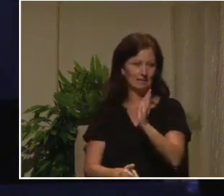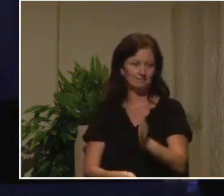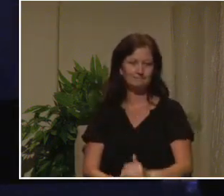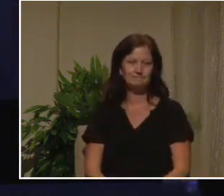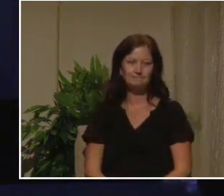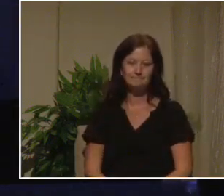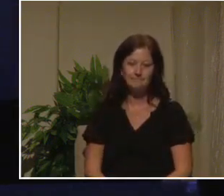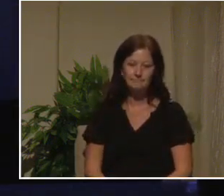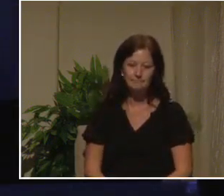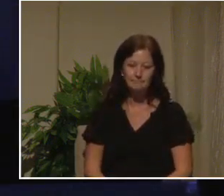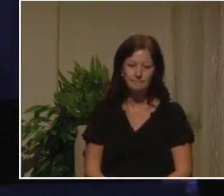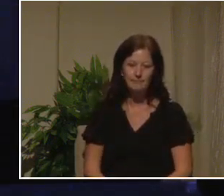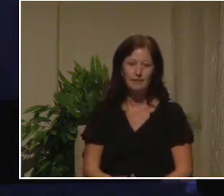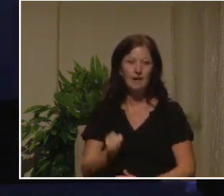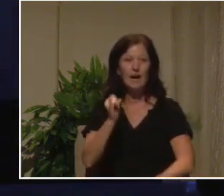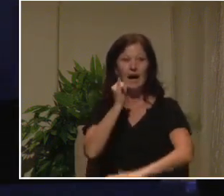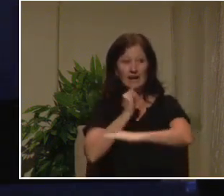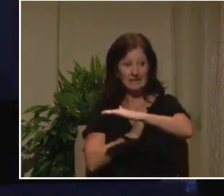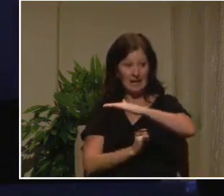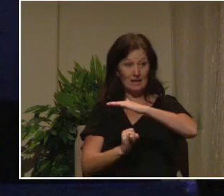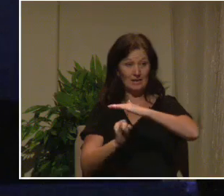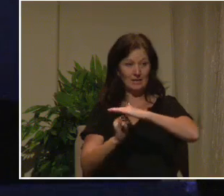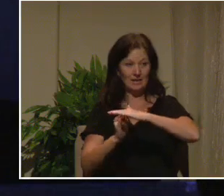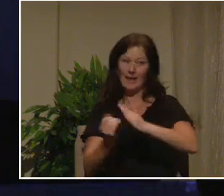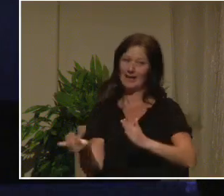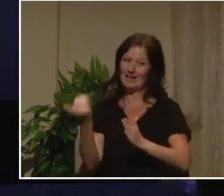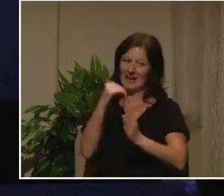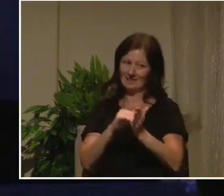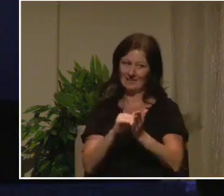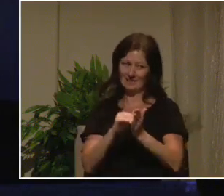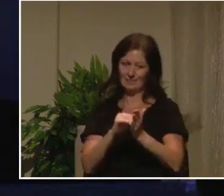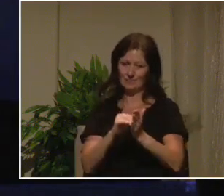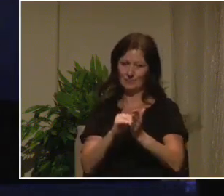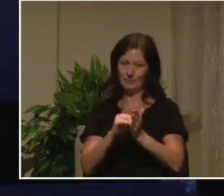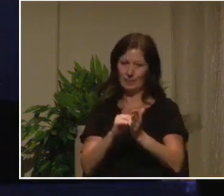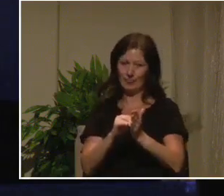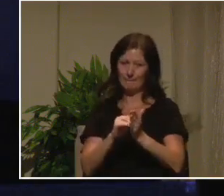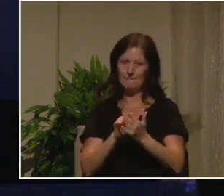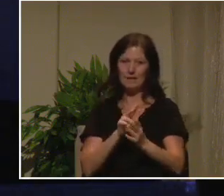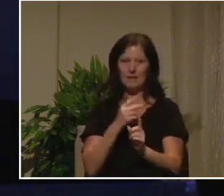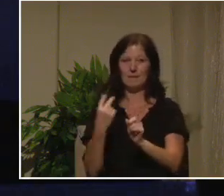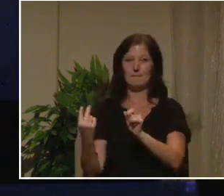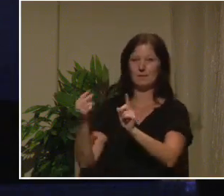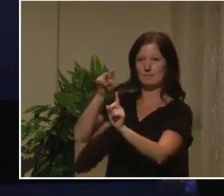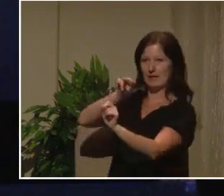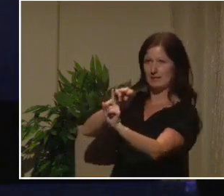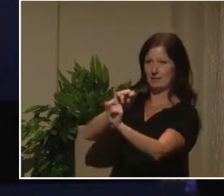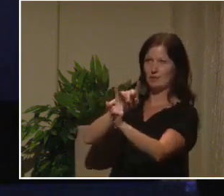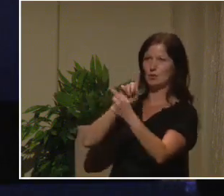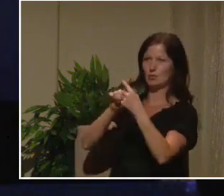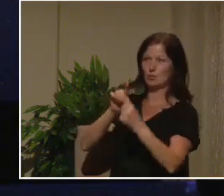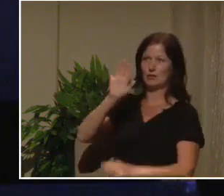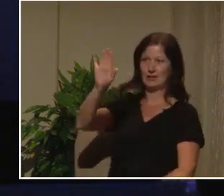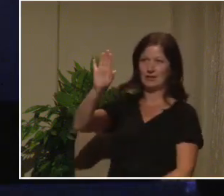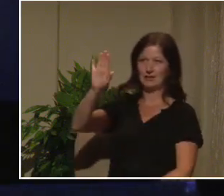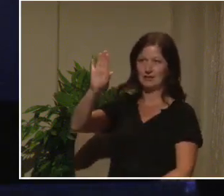And then Isaiah reorients himself in a second way, and that is this. He reorients himself to God's